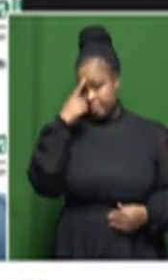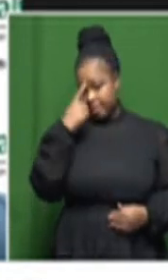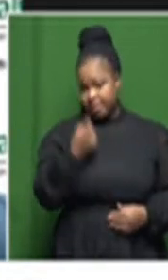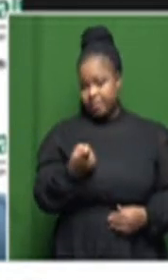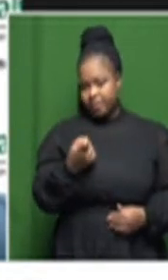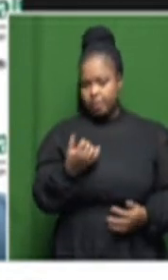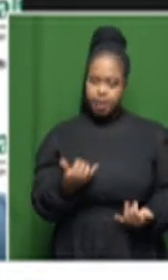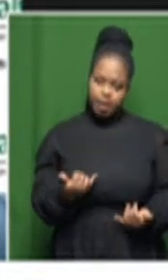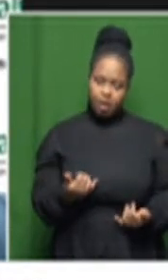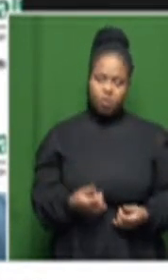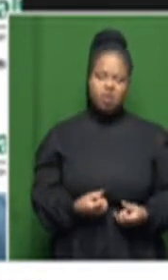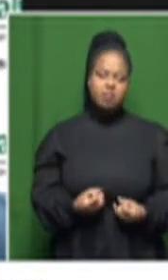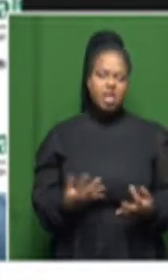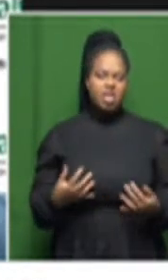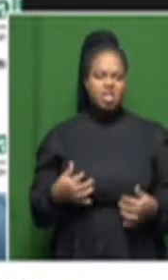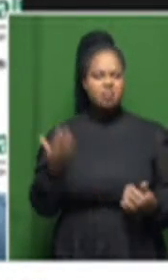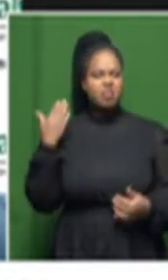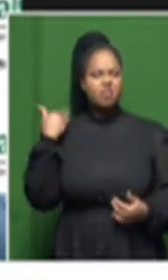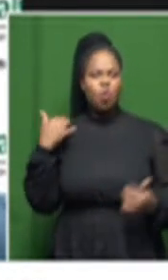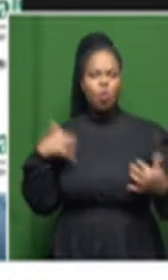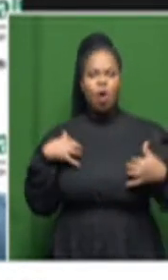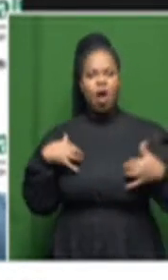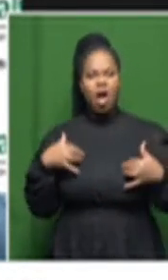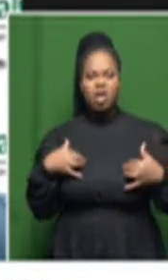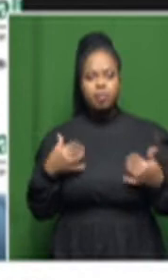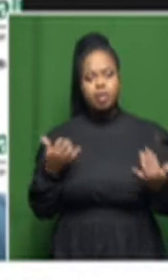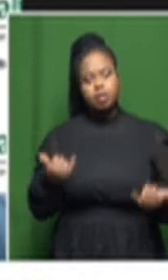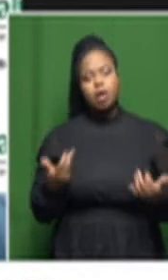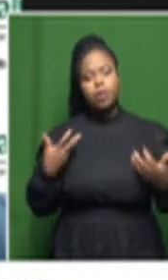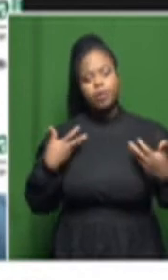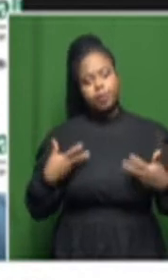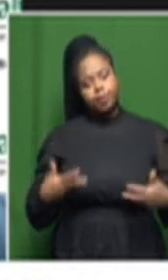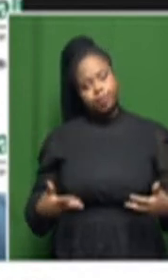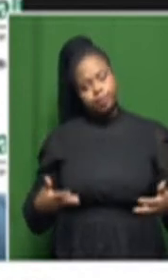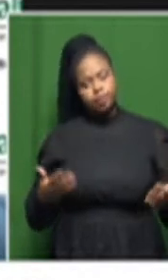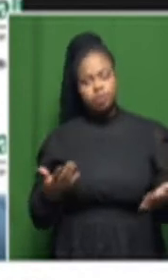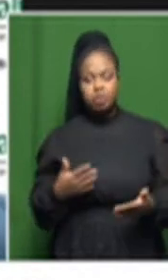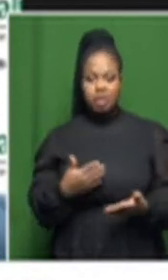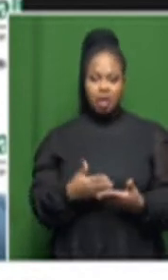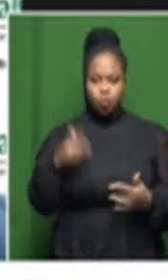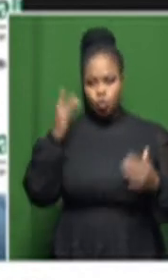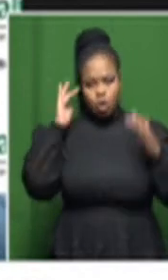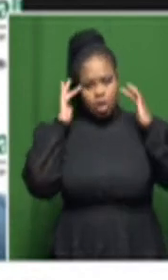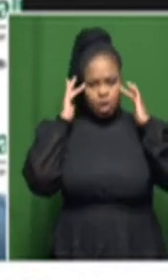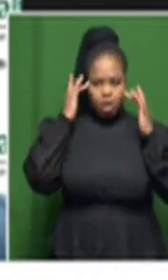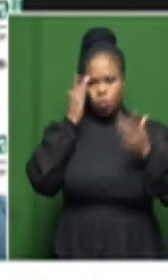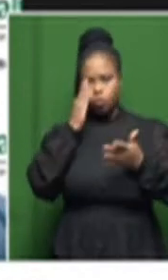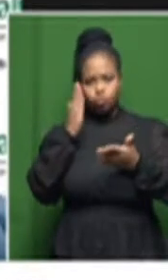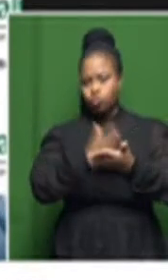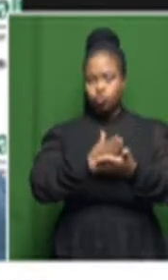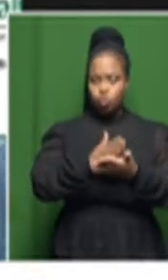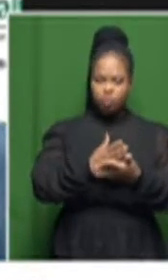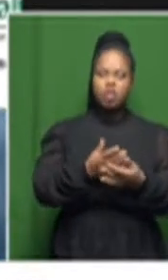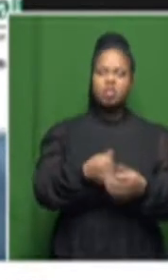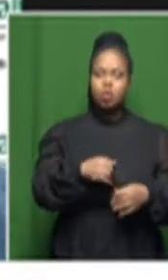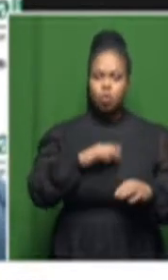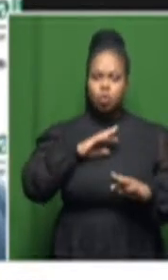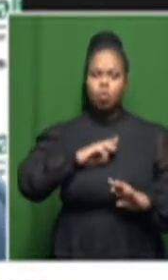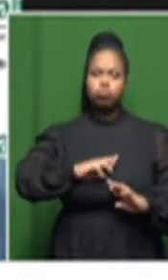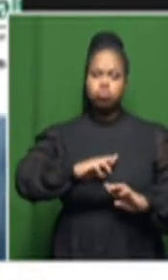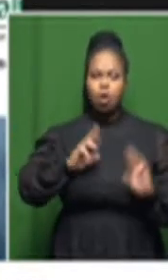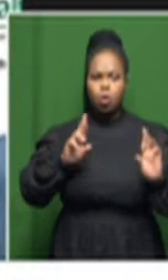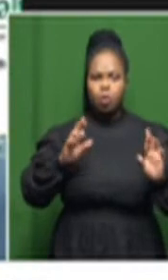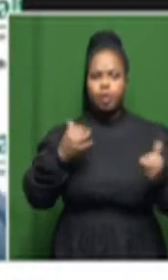have allayed fears that the people, those who are still undecided, they can quickly go to vaccination sites to get this